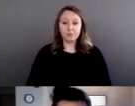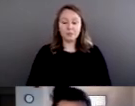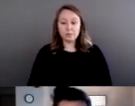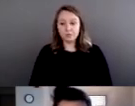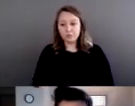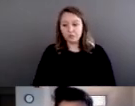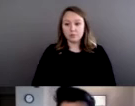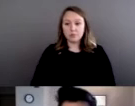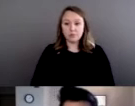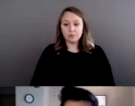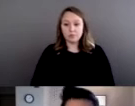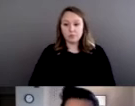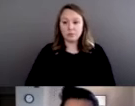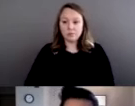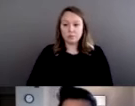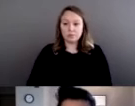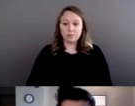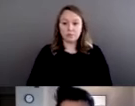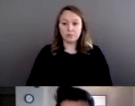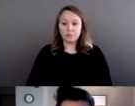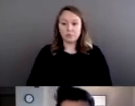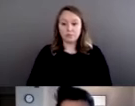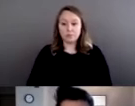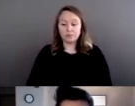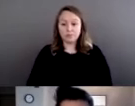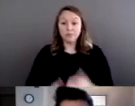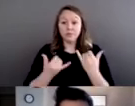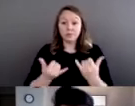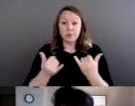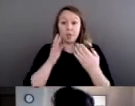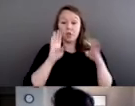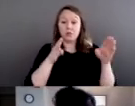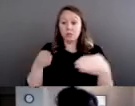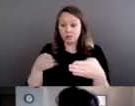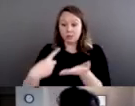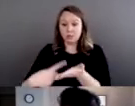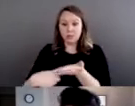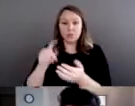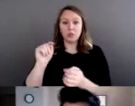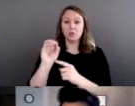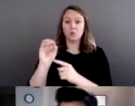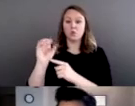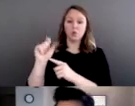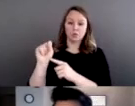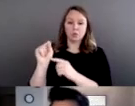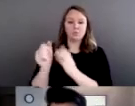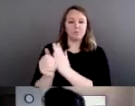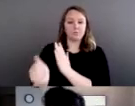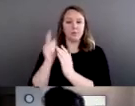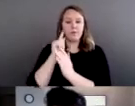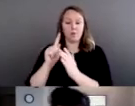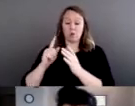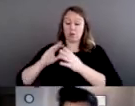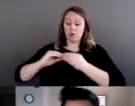So now we're going to move into tools for a narrative shift. So in my world, in the research world, in the